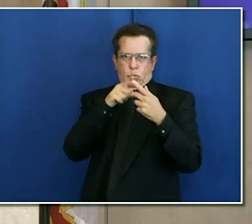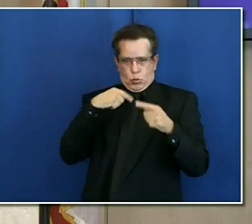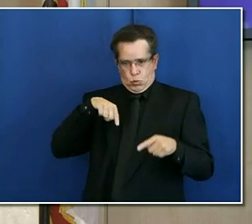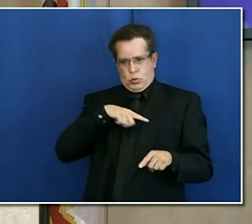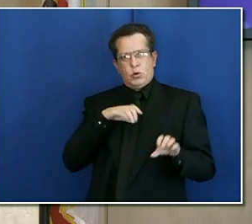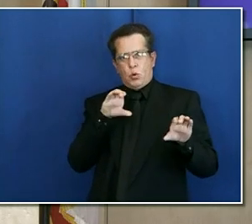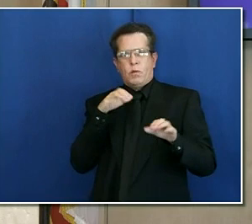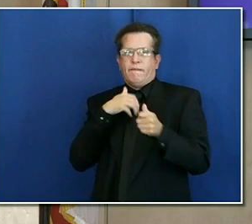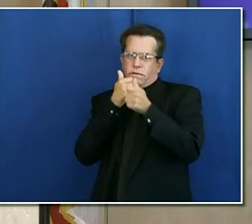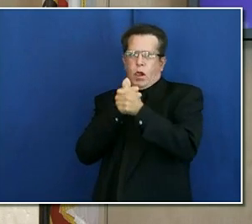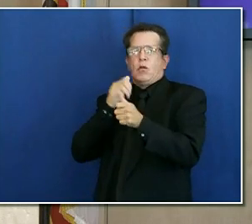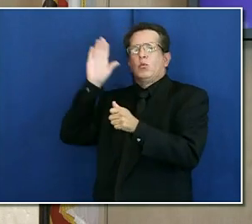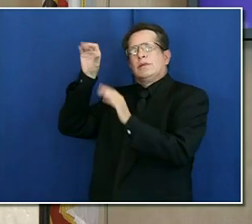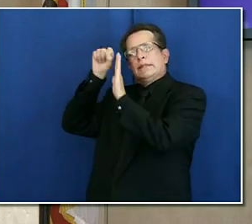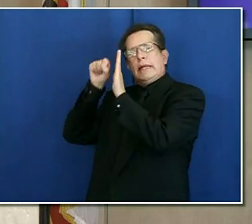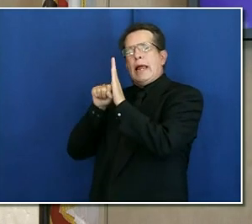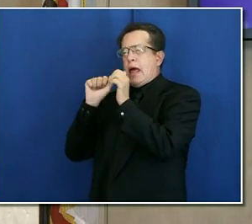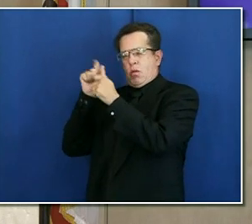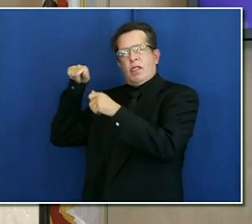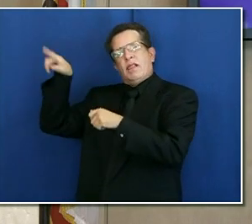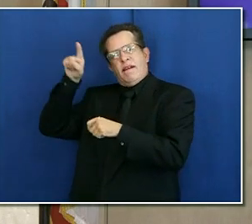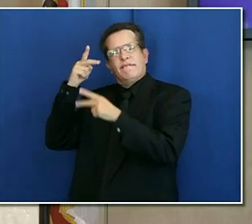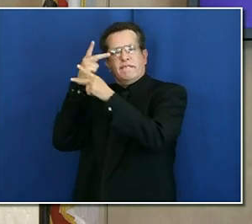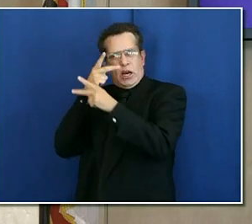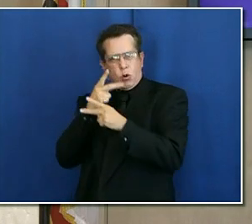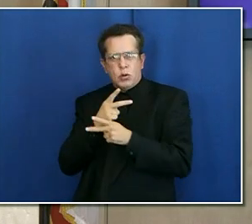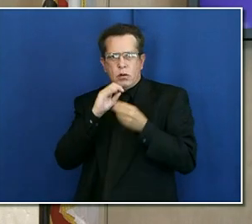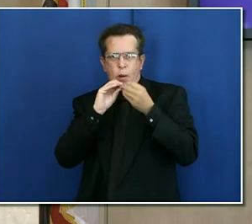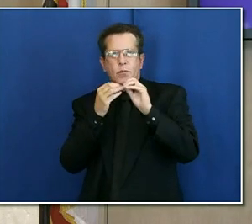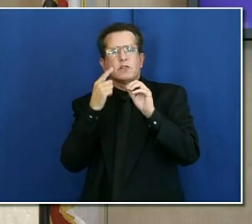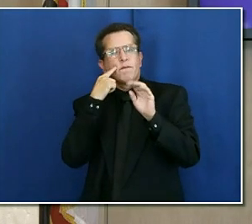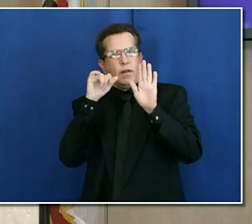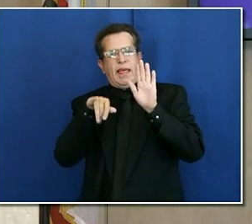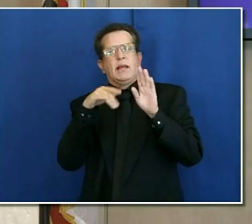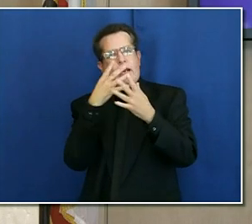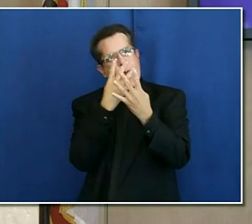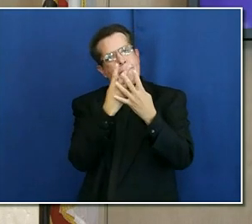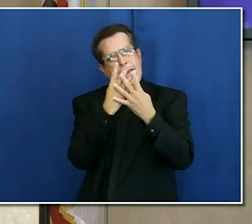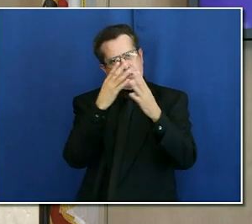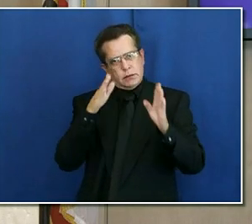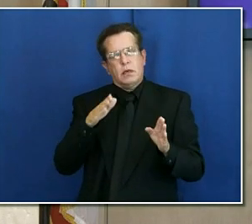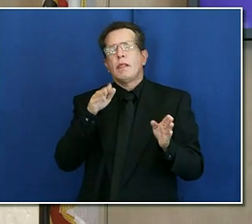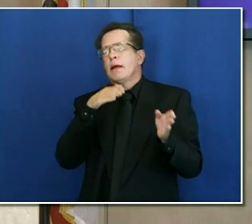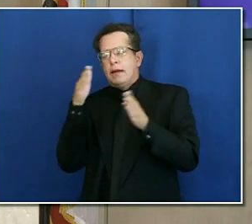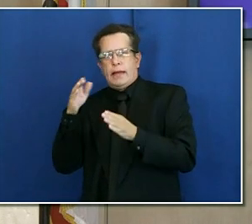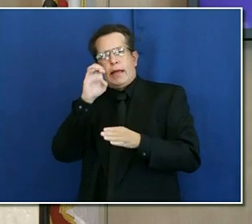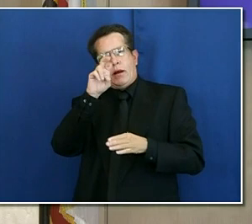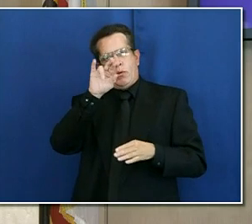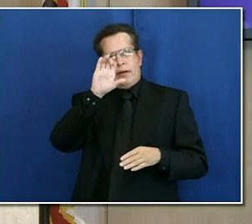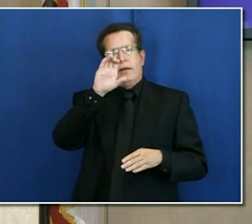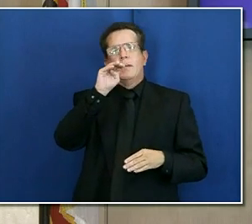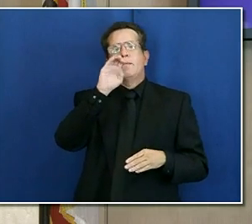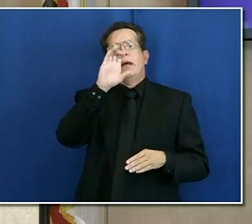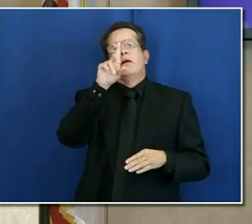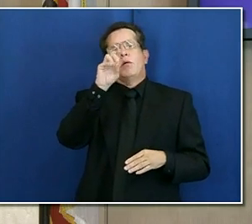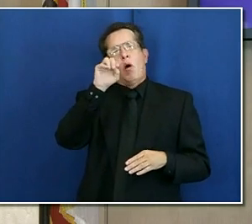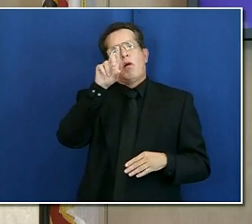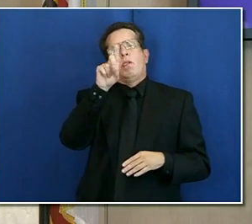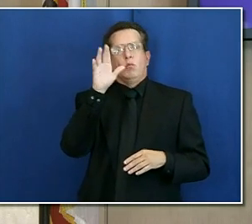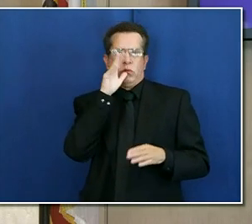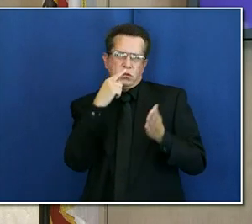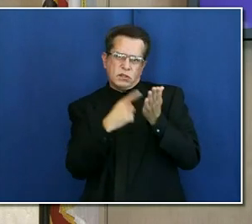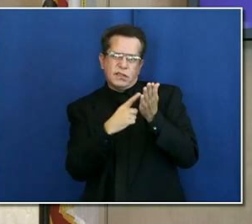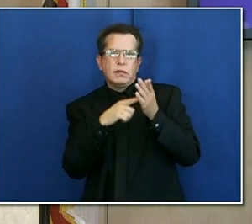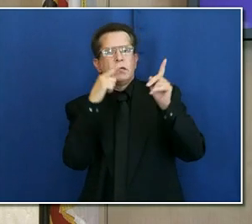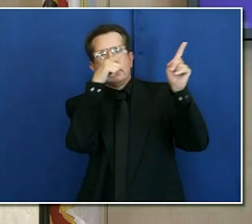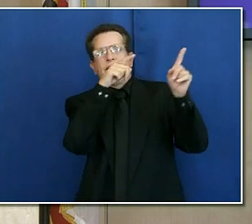the way the state of California calculates, and so she'll provide information on that. Then we're going to hear from Dr. Eric McDonald with an update on the cases we're seeing associated with